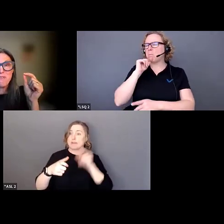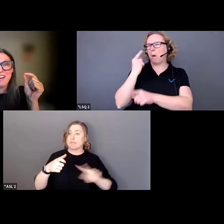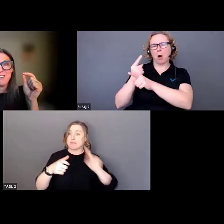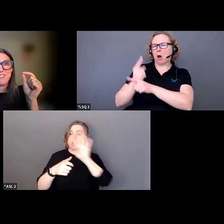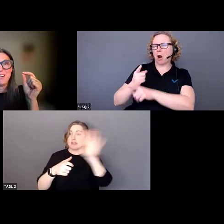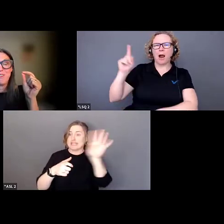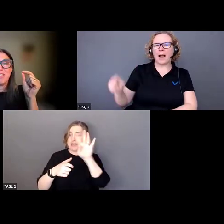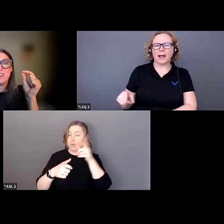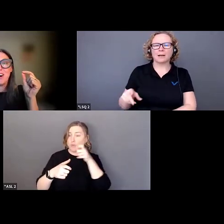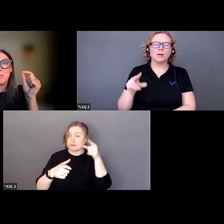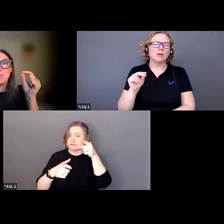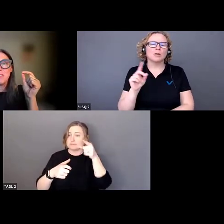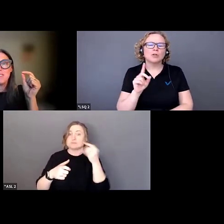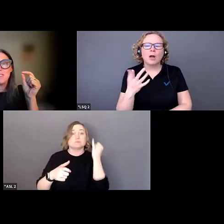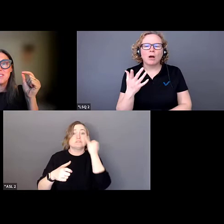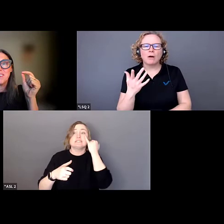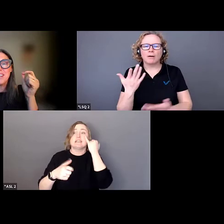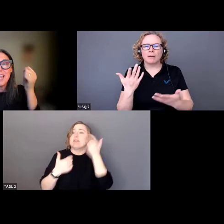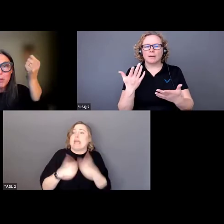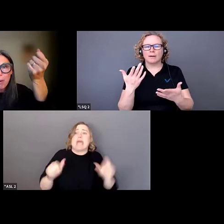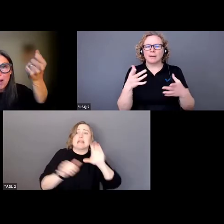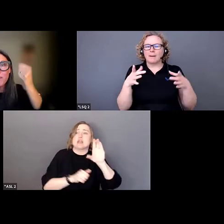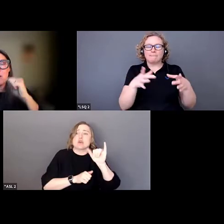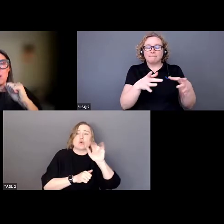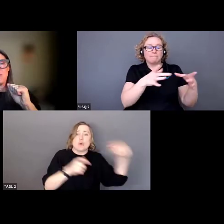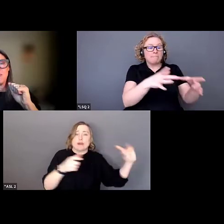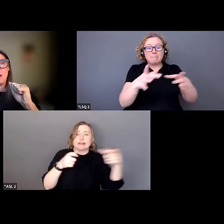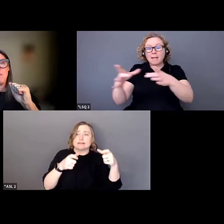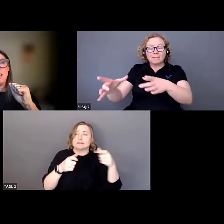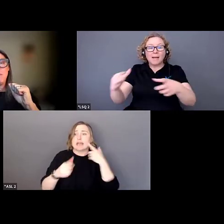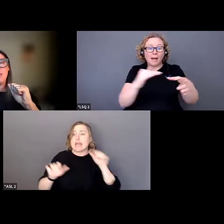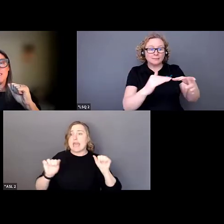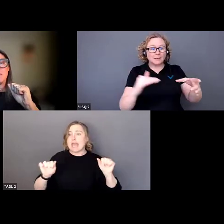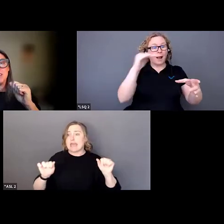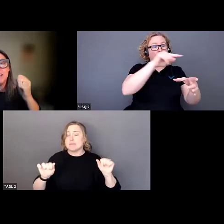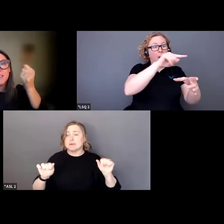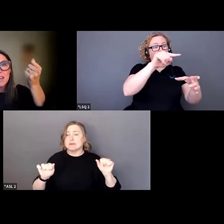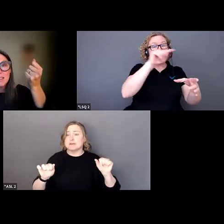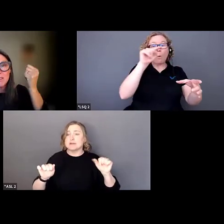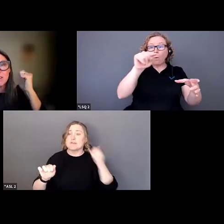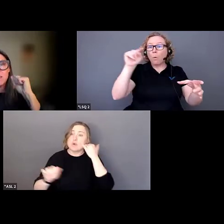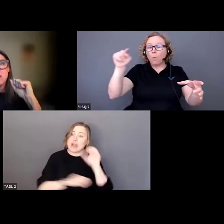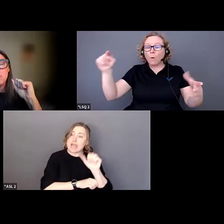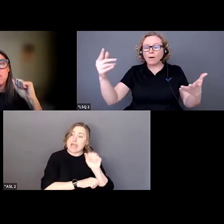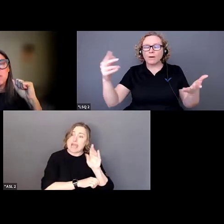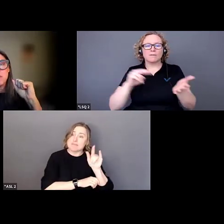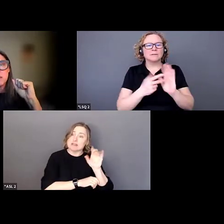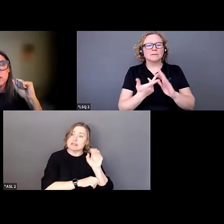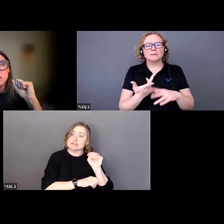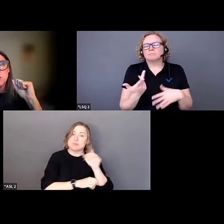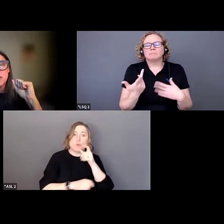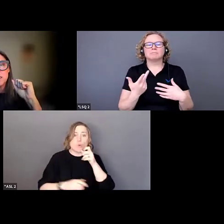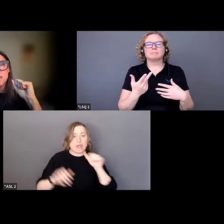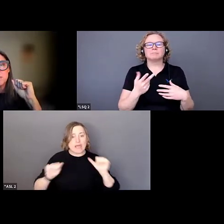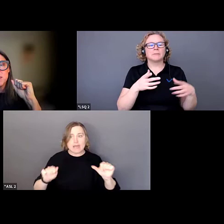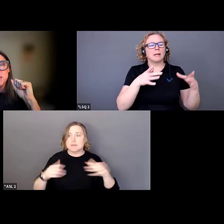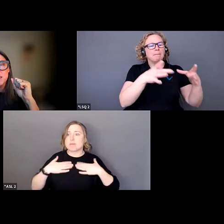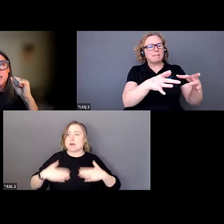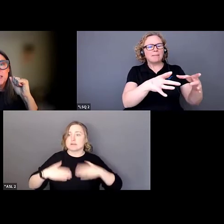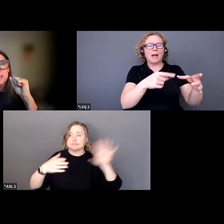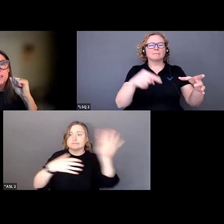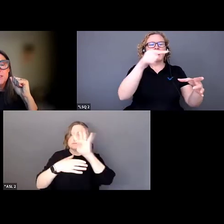coin where you find yourself on top, right? Able-bodied folks on the top of ableism, settlers on the top of settler